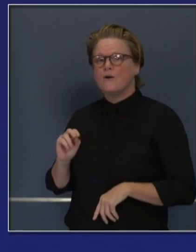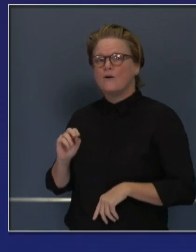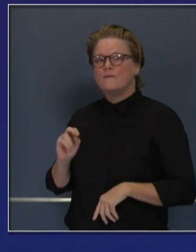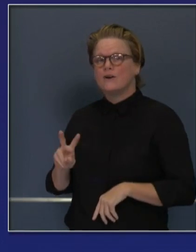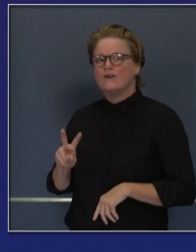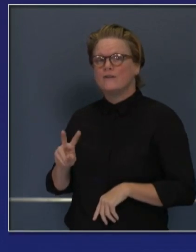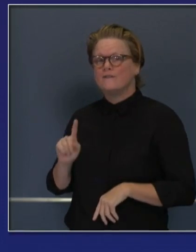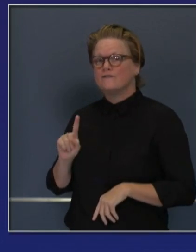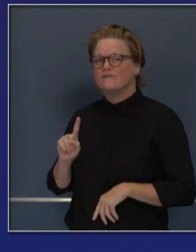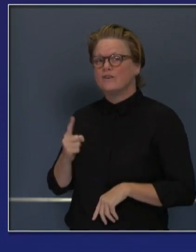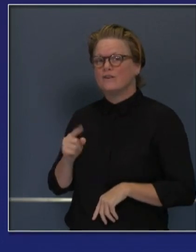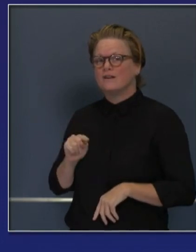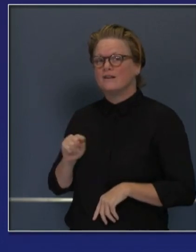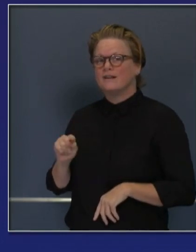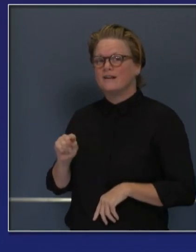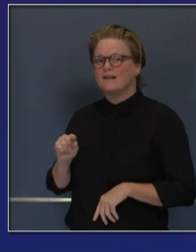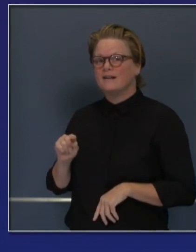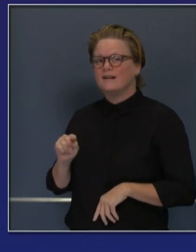a